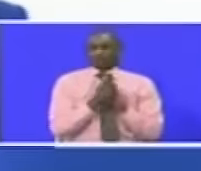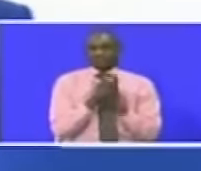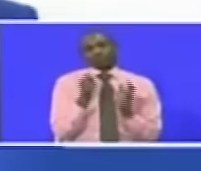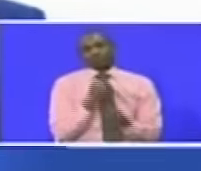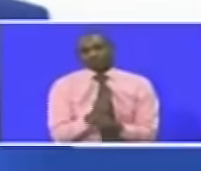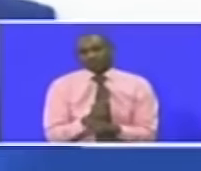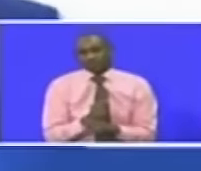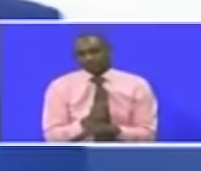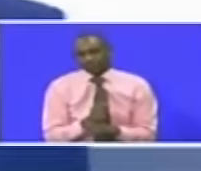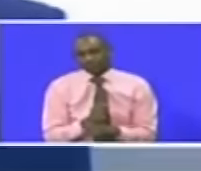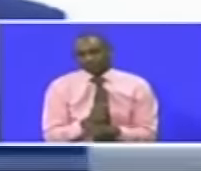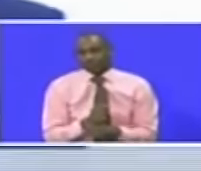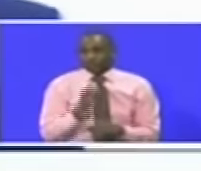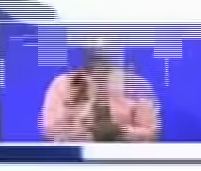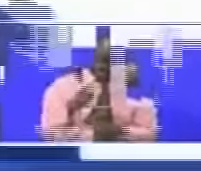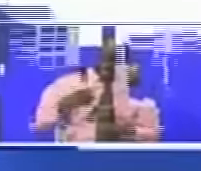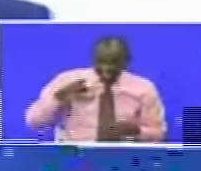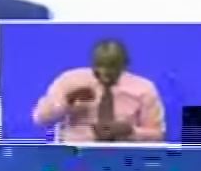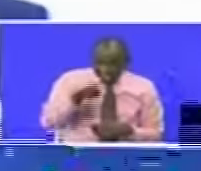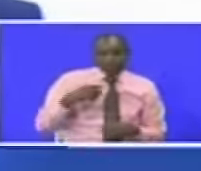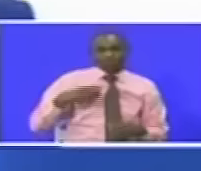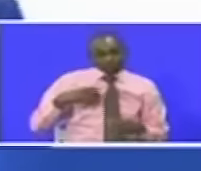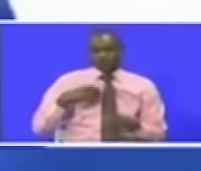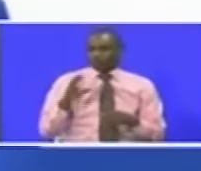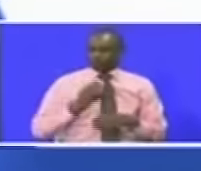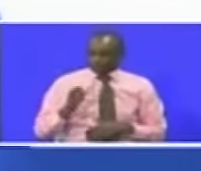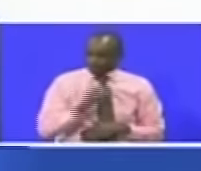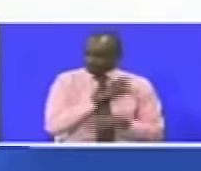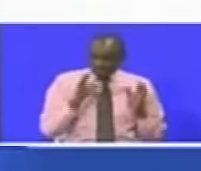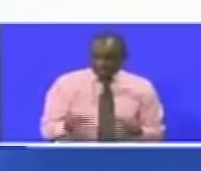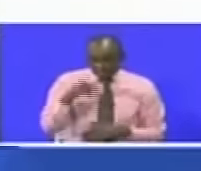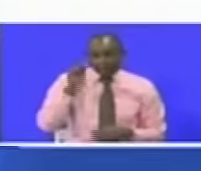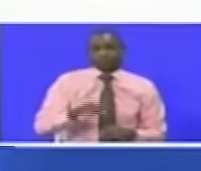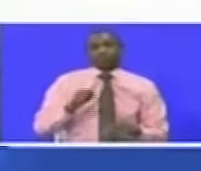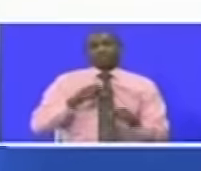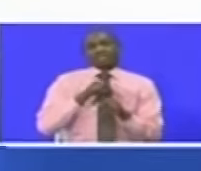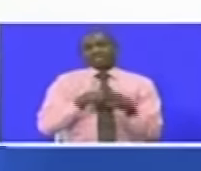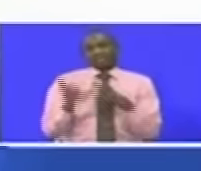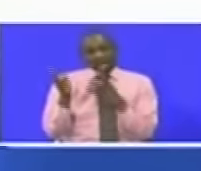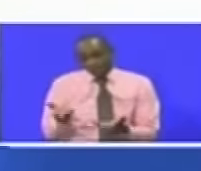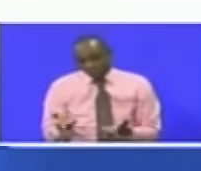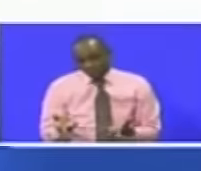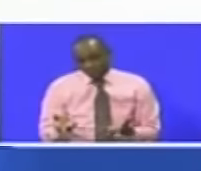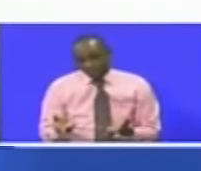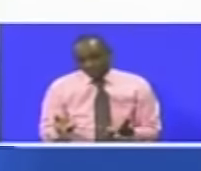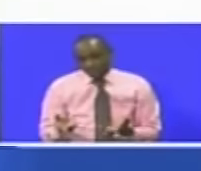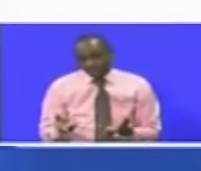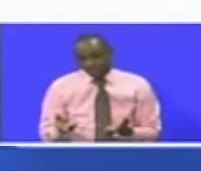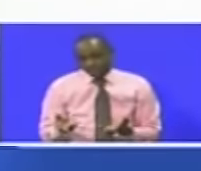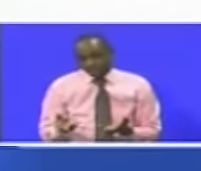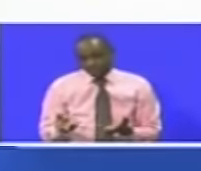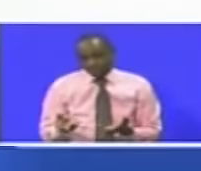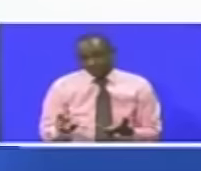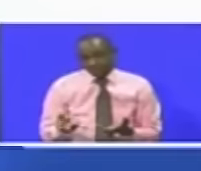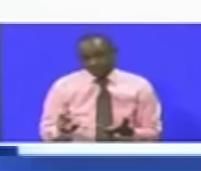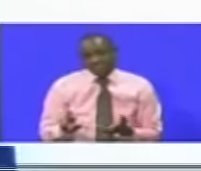is one of the grounds on which the commission, the commissioners, can be removed. The